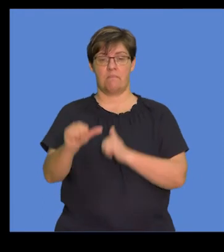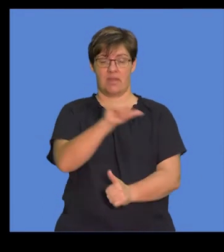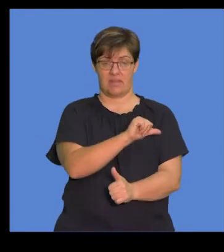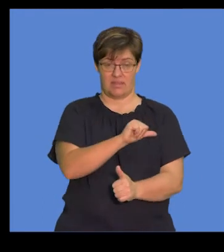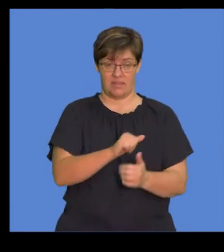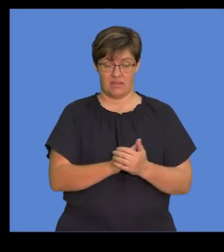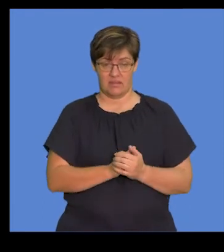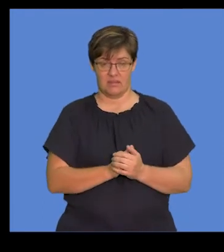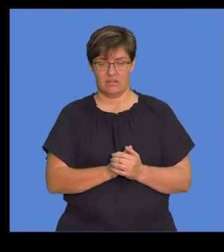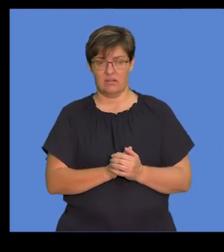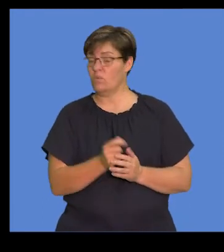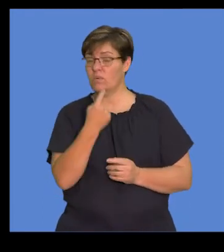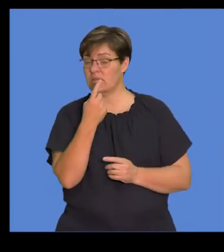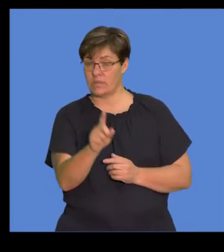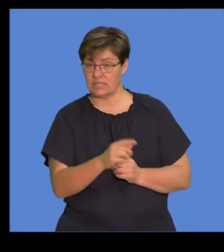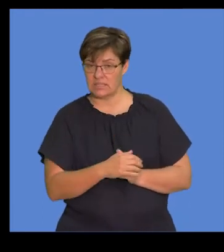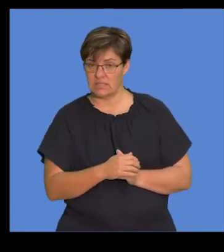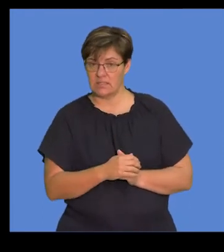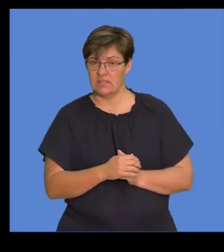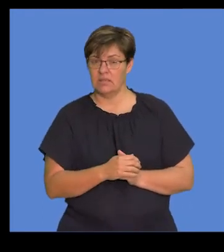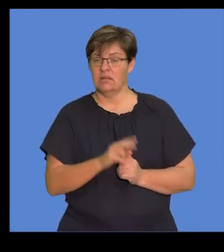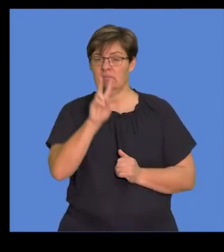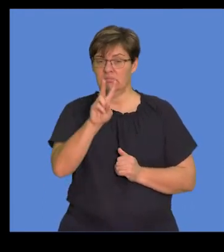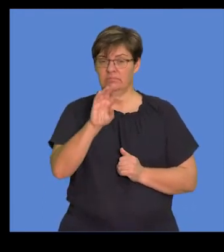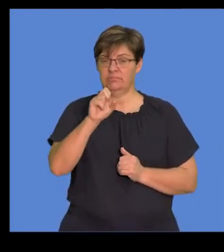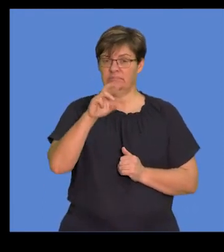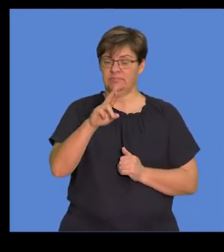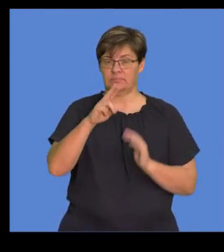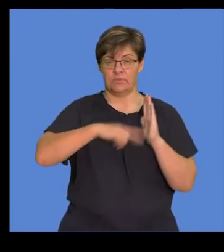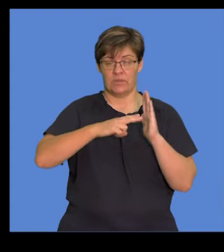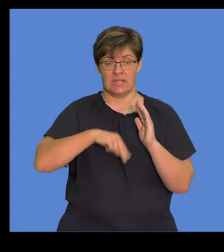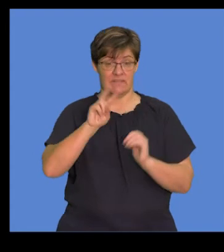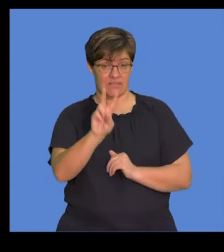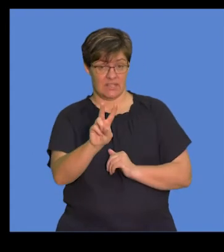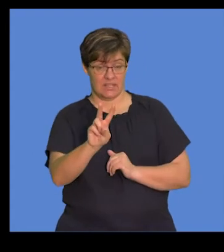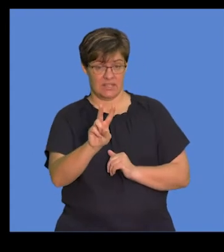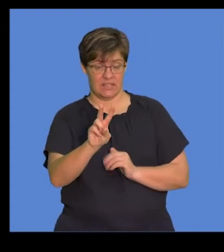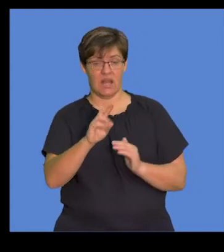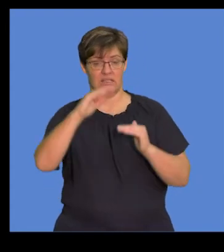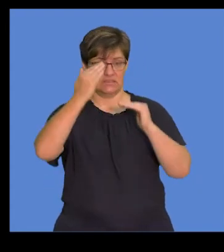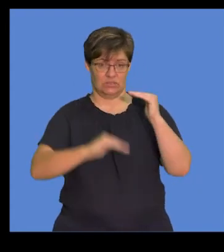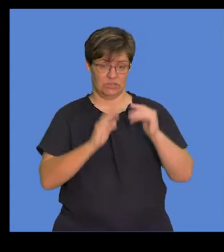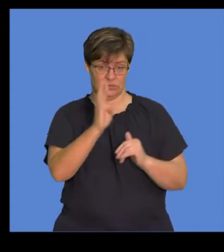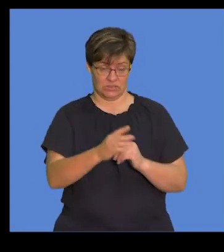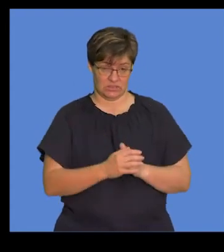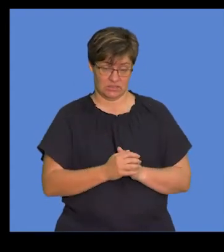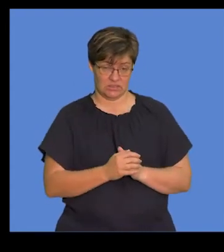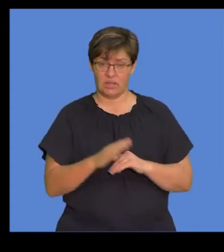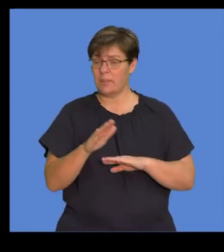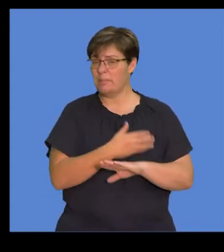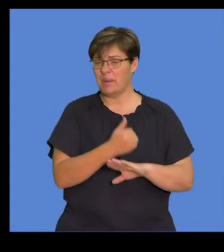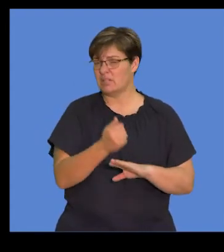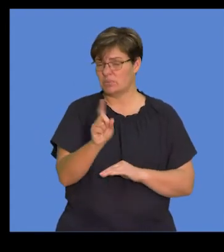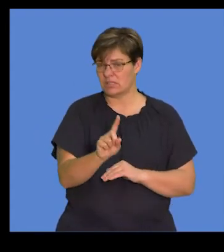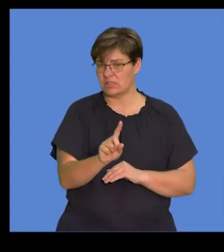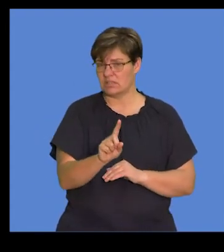to work backwards, okay, we are saying that the voltmeter reading V will also decrease.